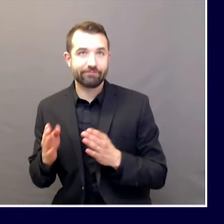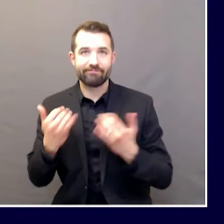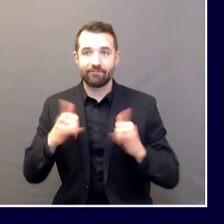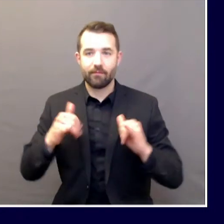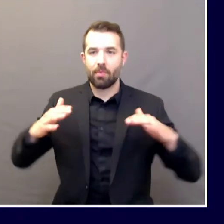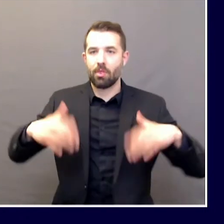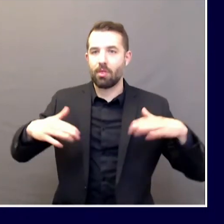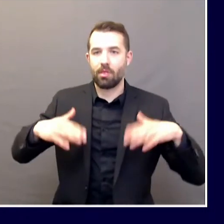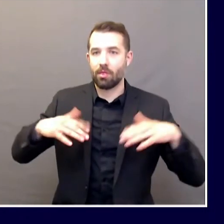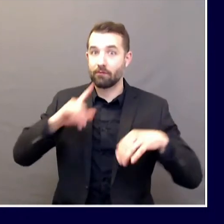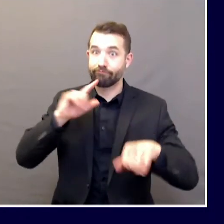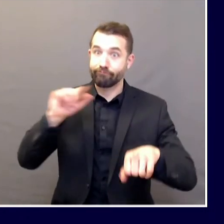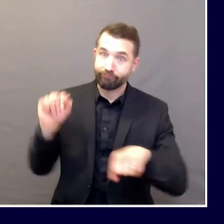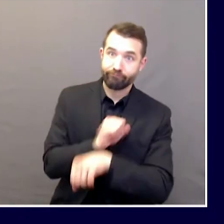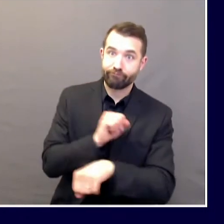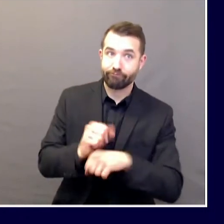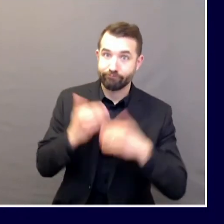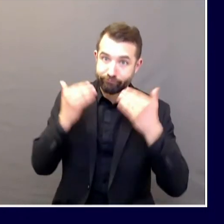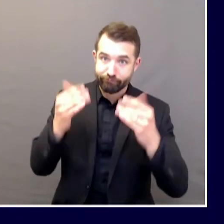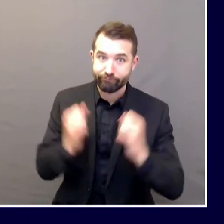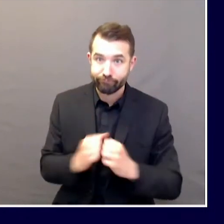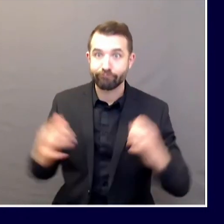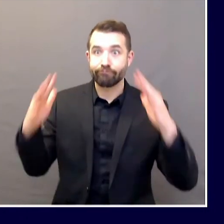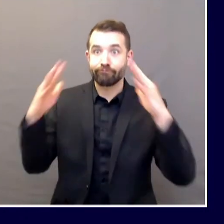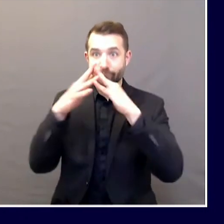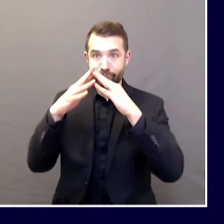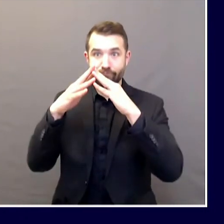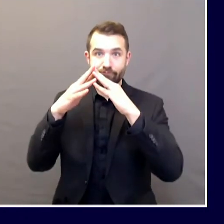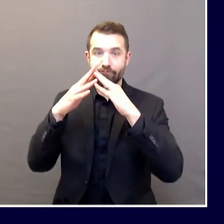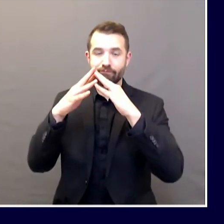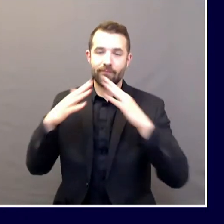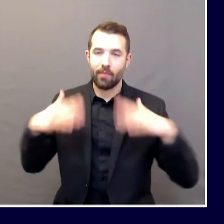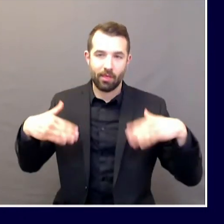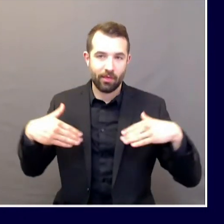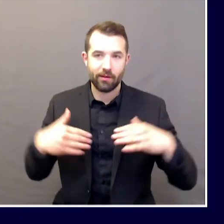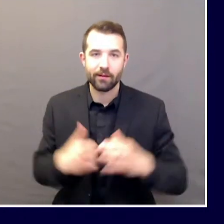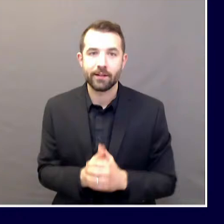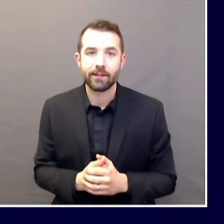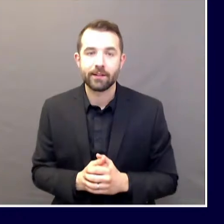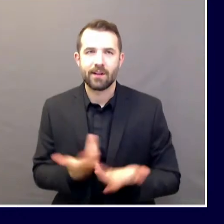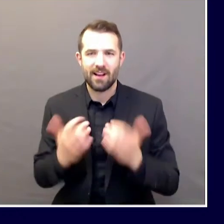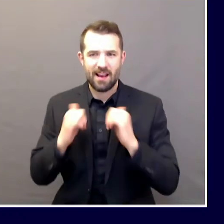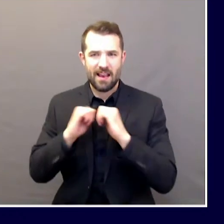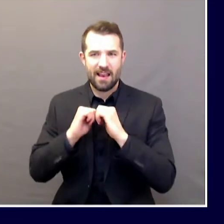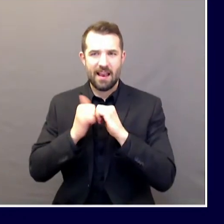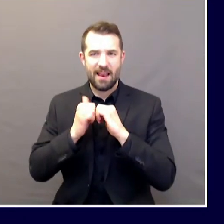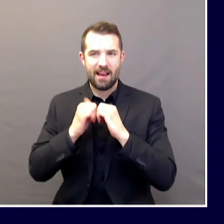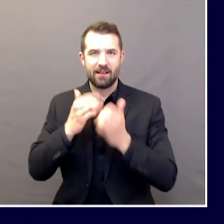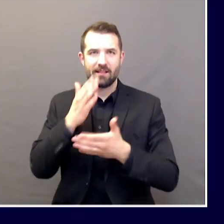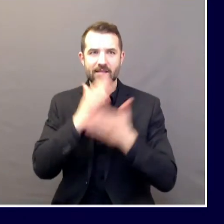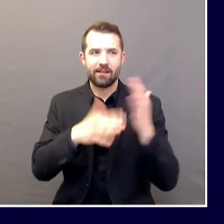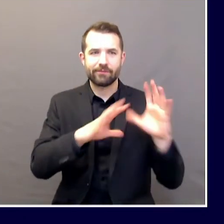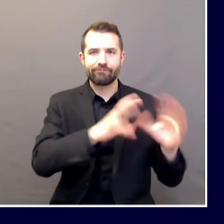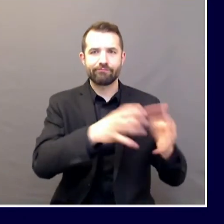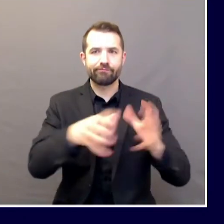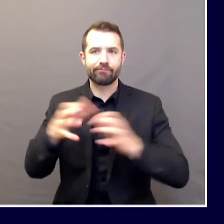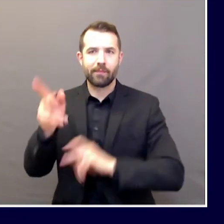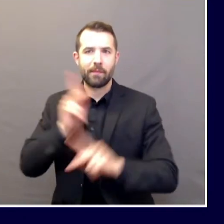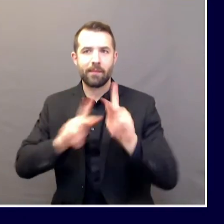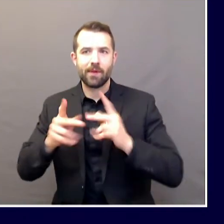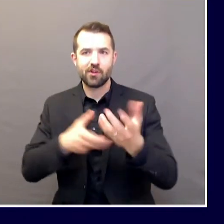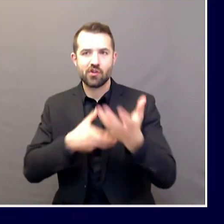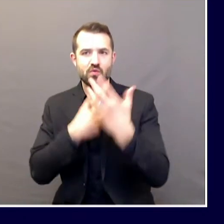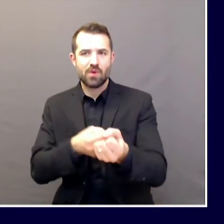elements that will instill trust is if the vaccine is brought to them and they can be vaccinated with their peers. They